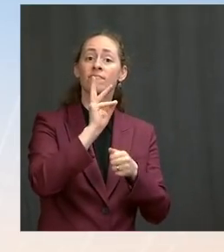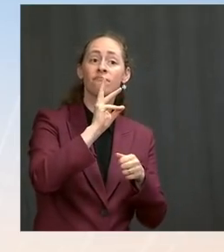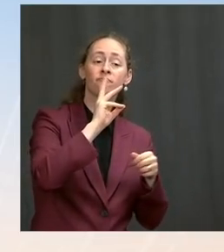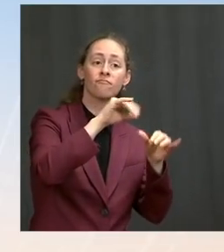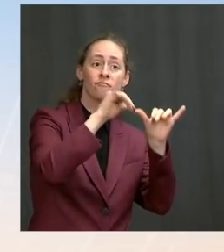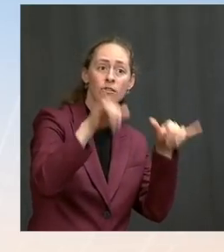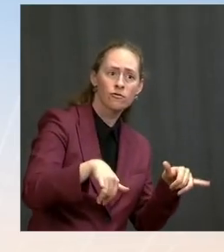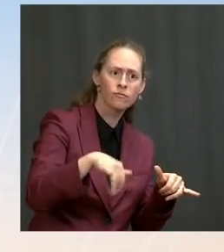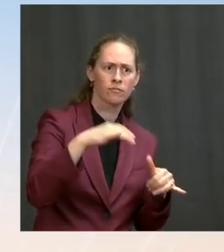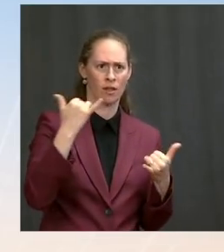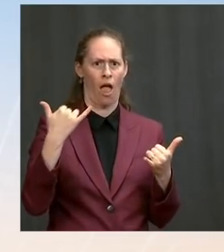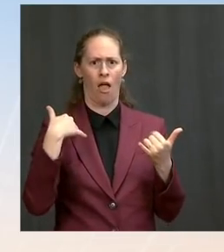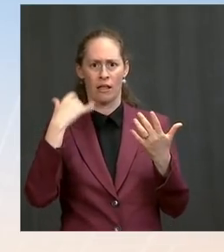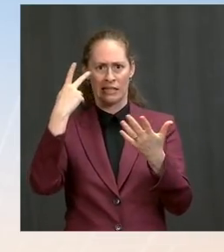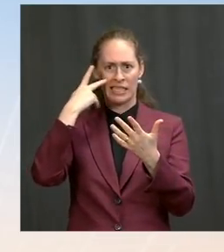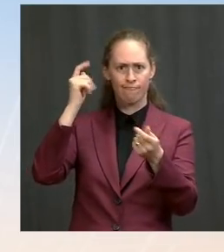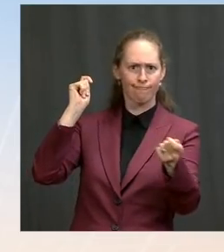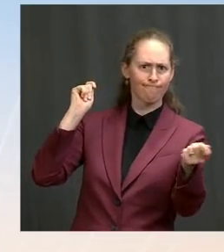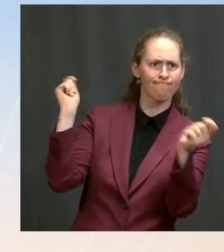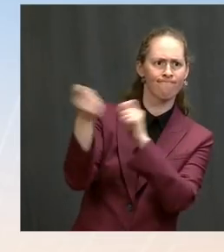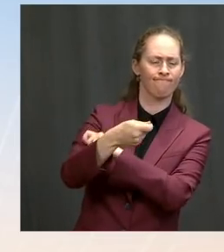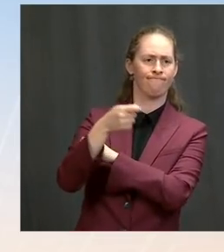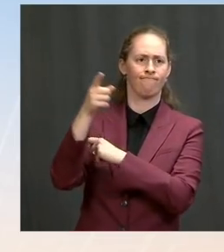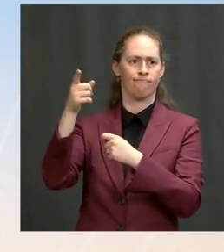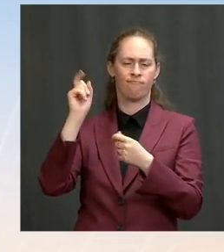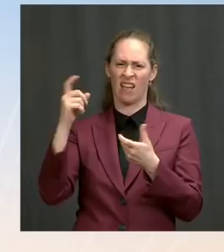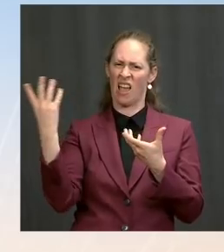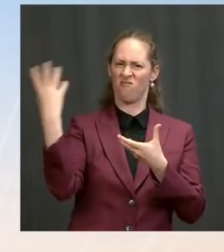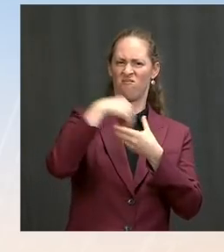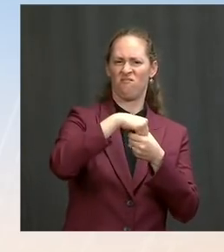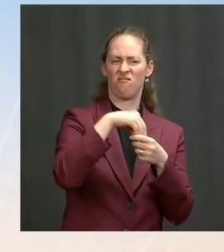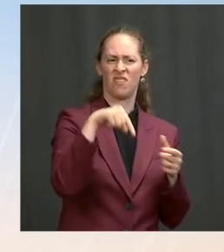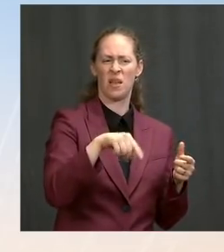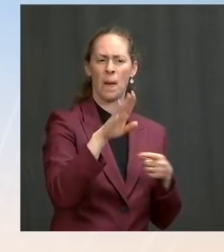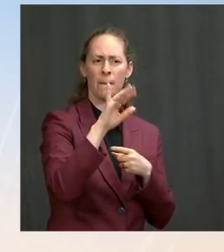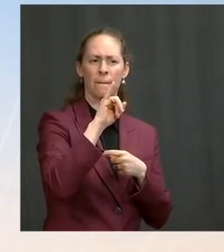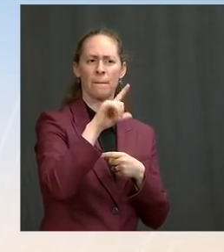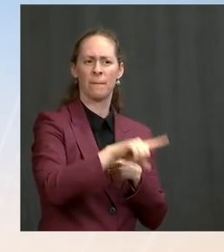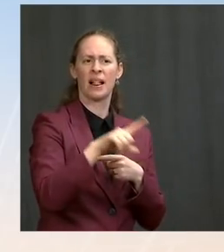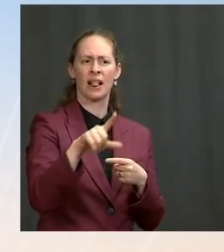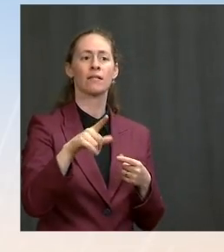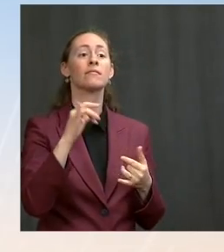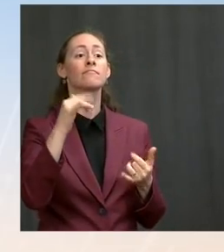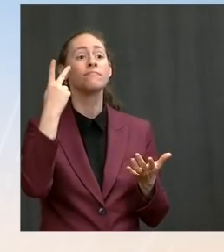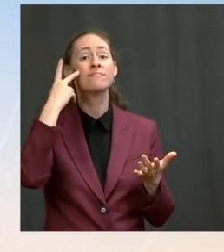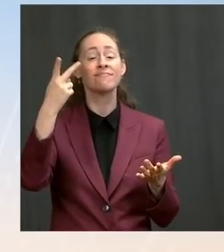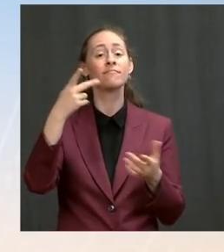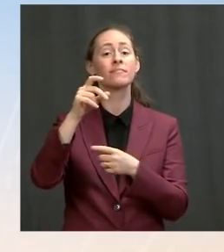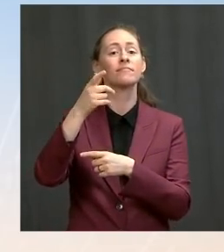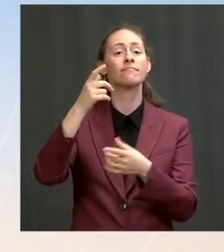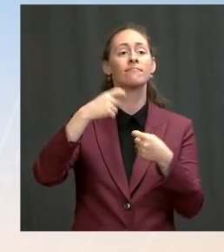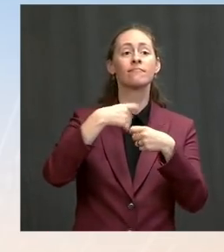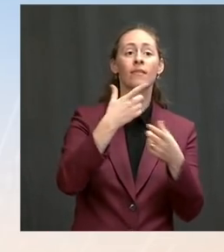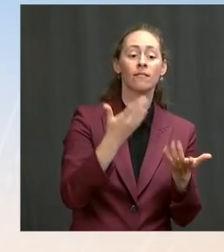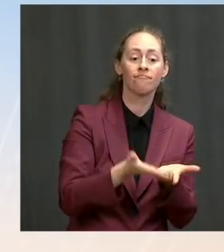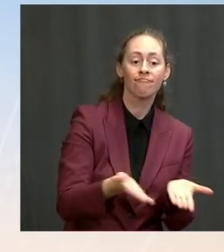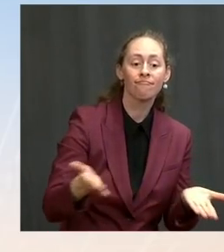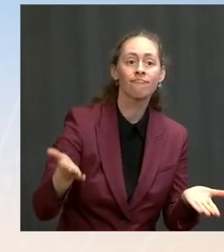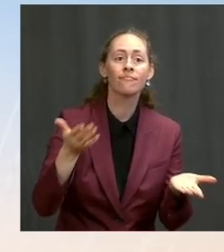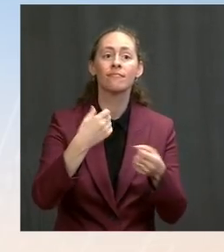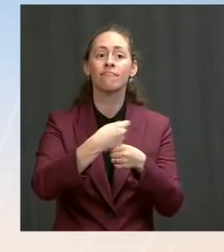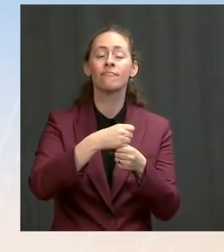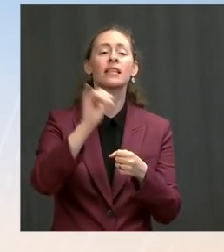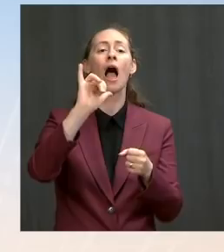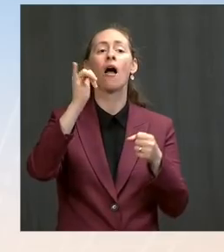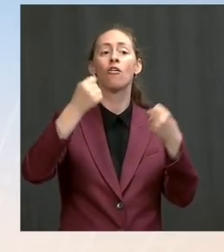on climate in this infrastructure bill as well. When we look at the supply chain for electric vehicles, when we look at charging stations that will be deployed all across